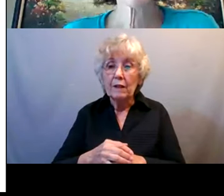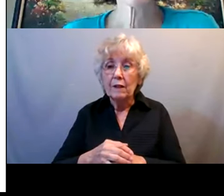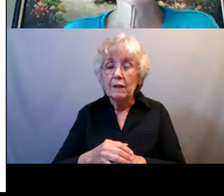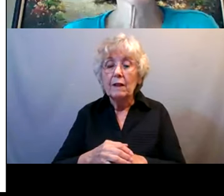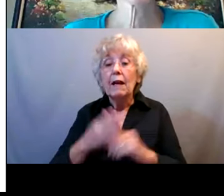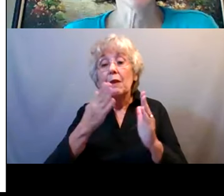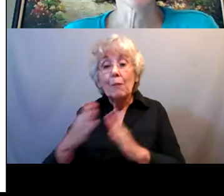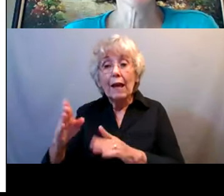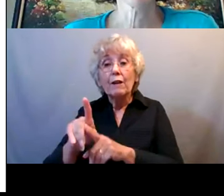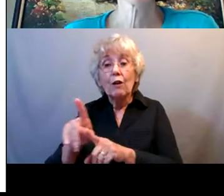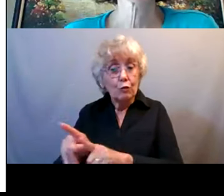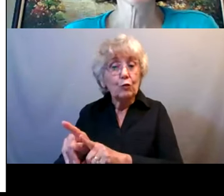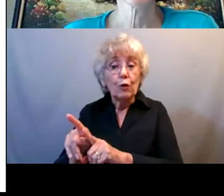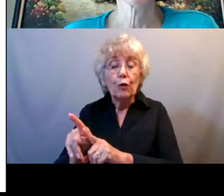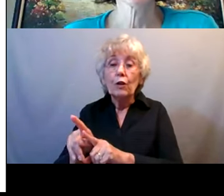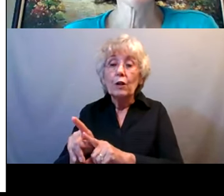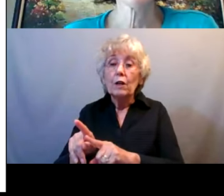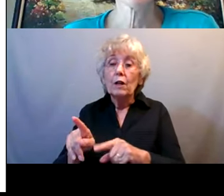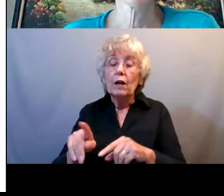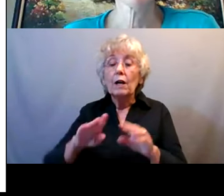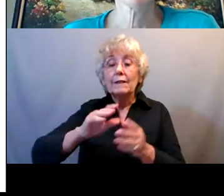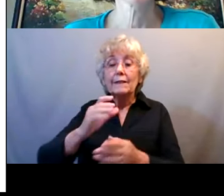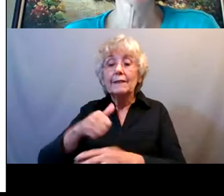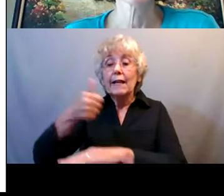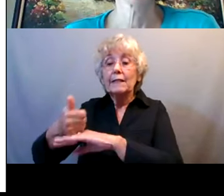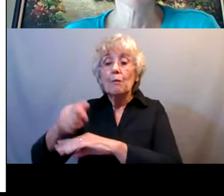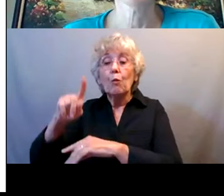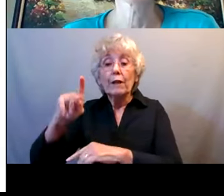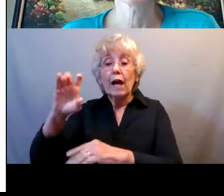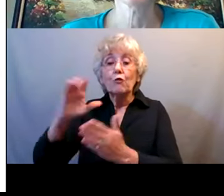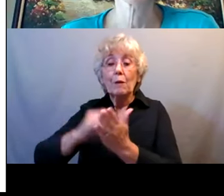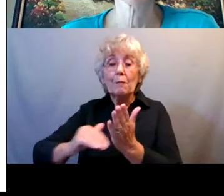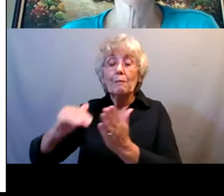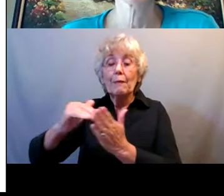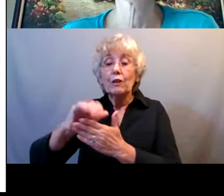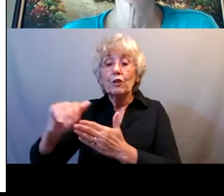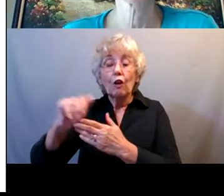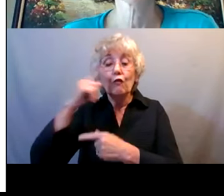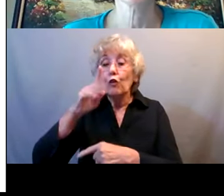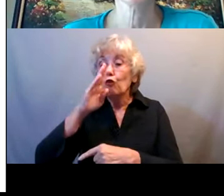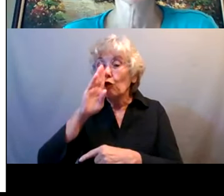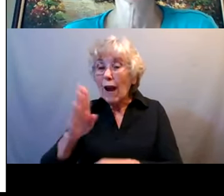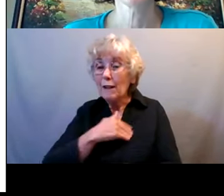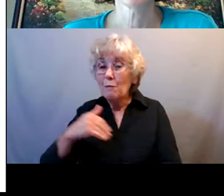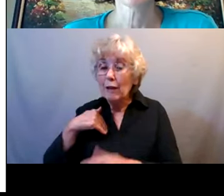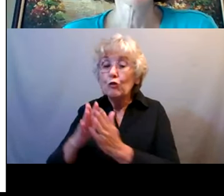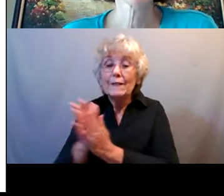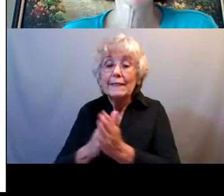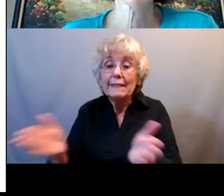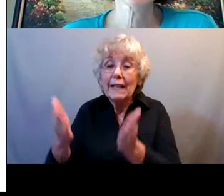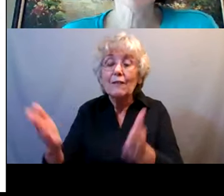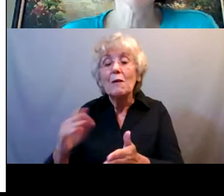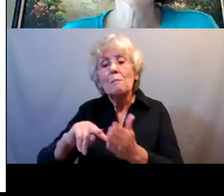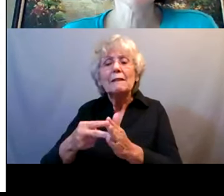Plan also puts aside $100 million for direct member incentives. So basically gift cards of up